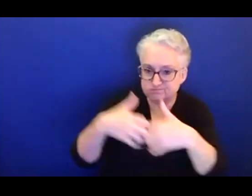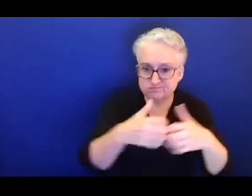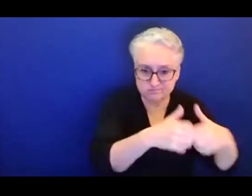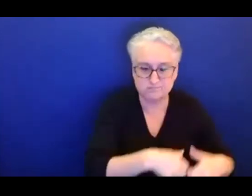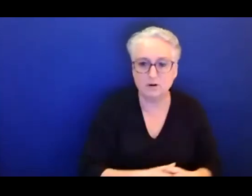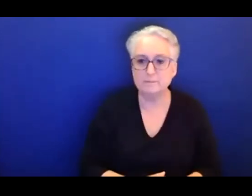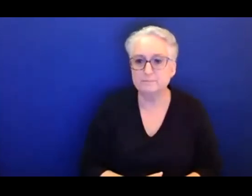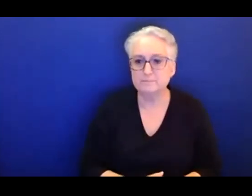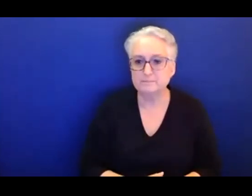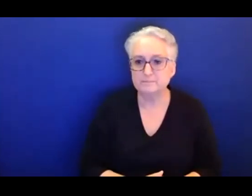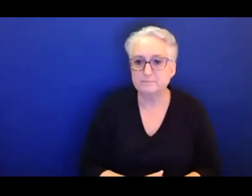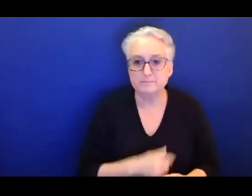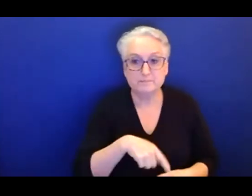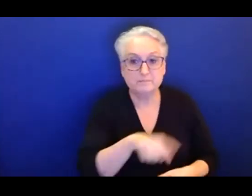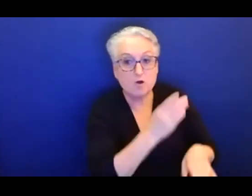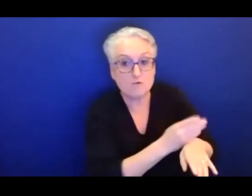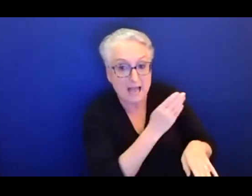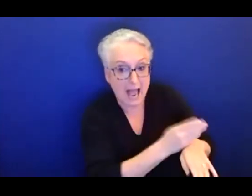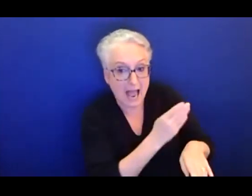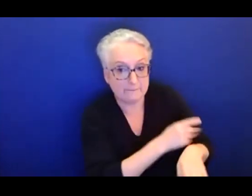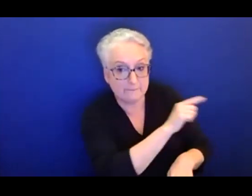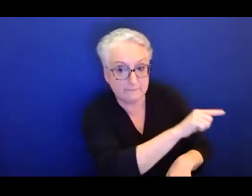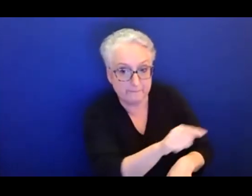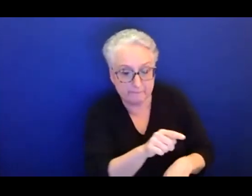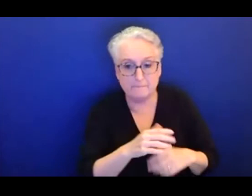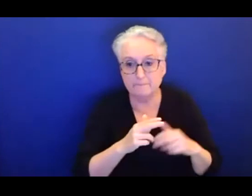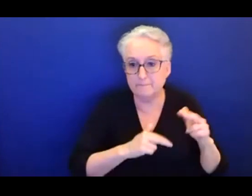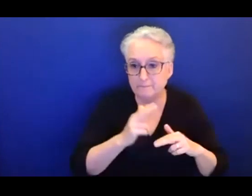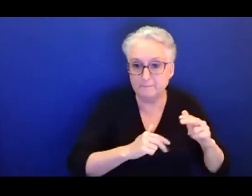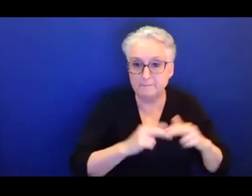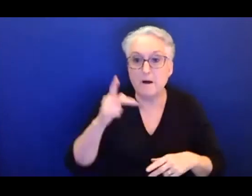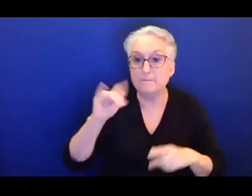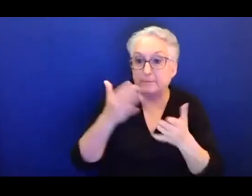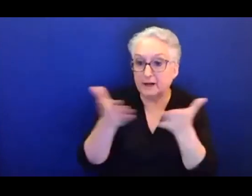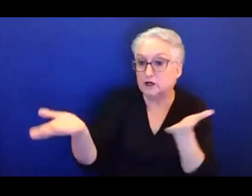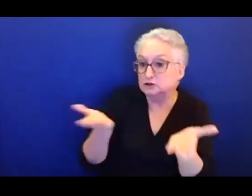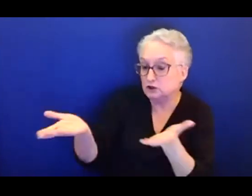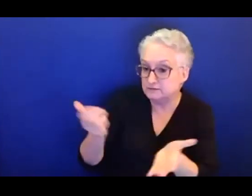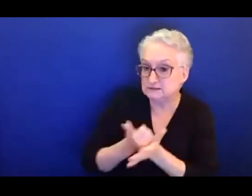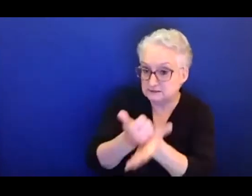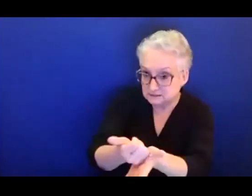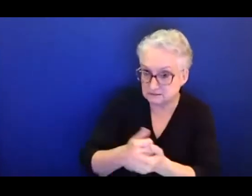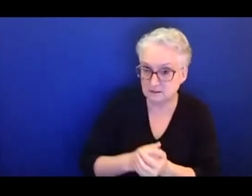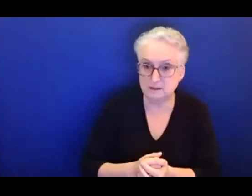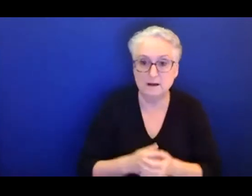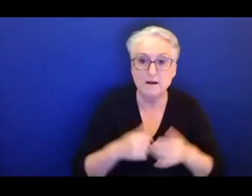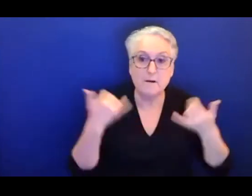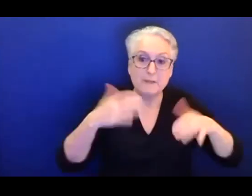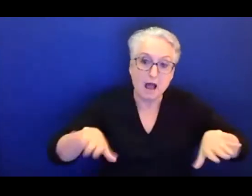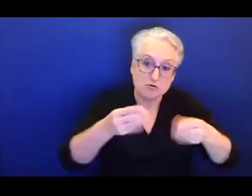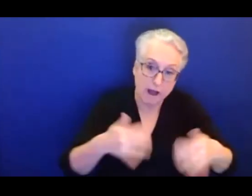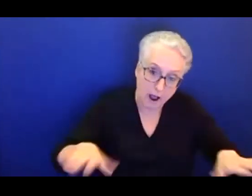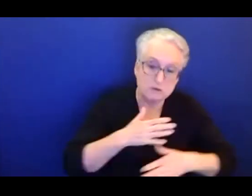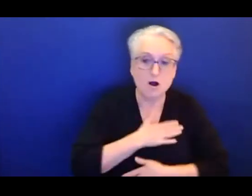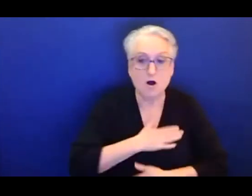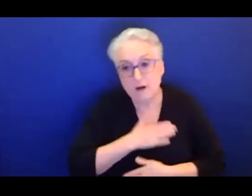for the elderly. And for infrastructure improvements, it can include things like play apparatus and public facilities or street